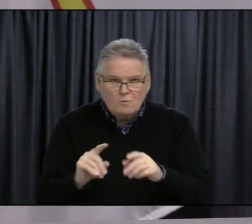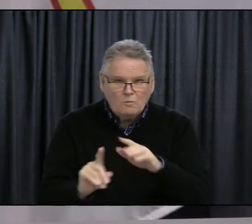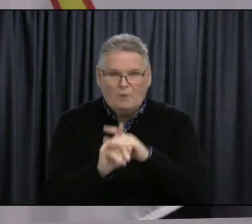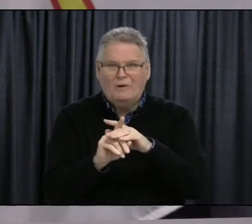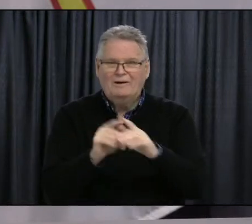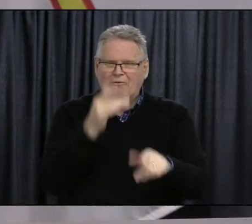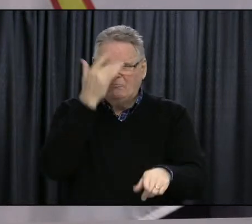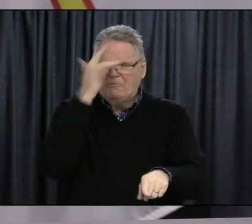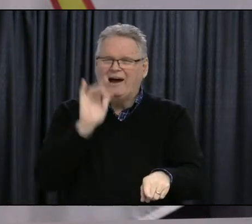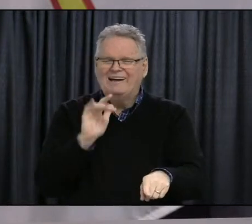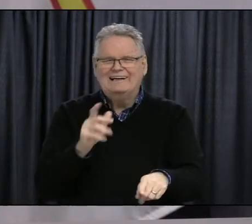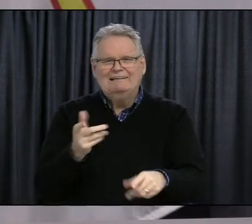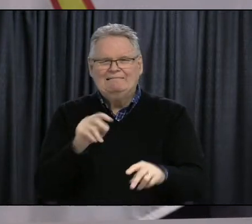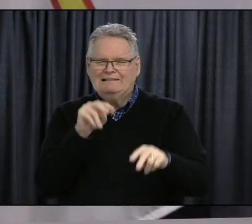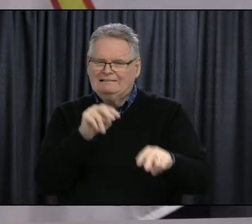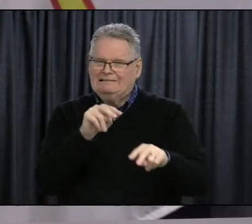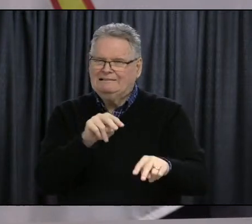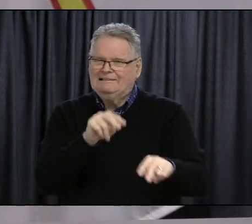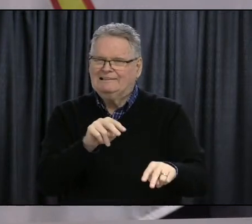and so I don't think